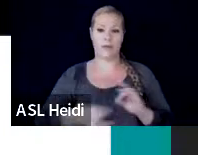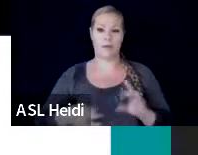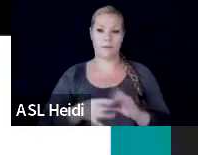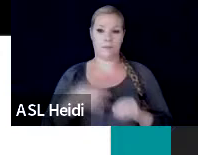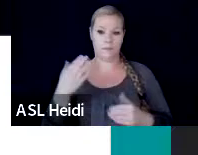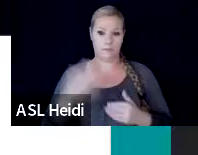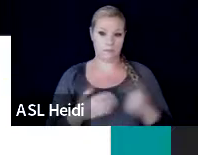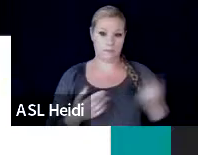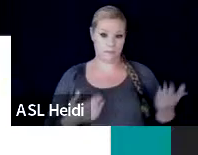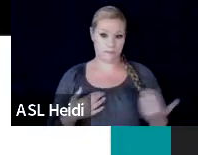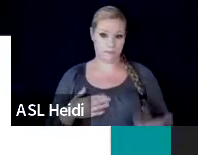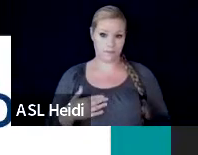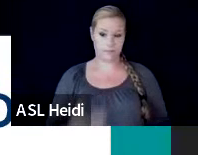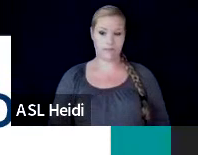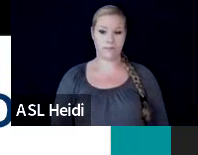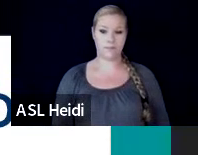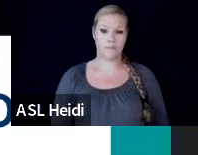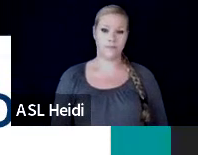please.